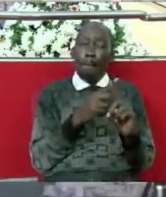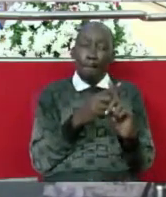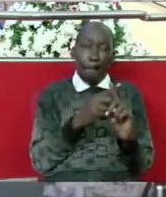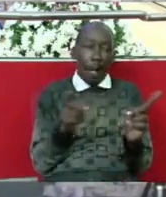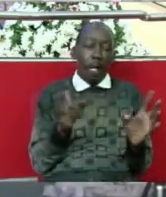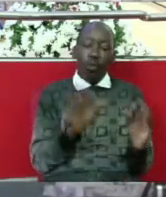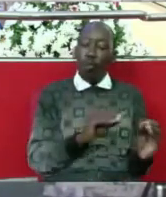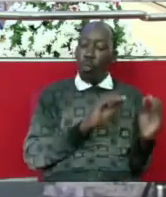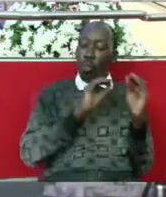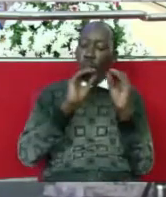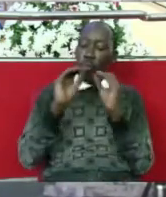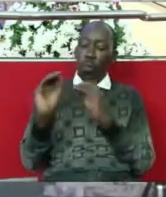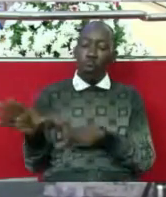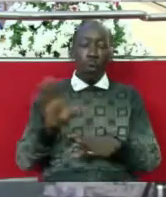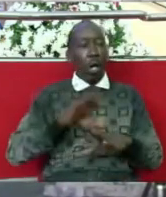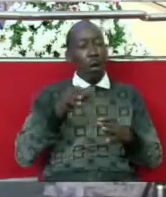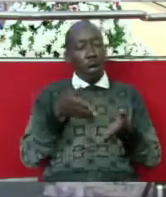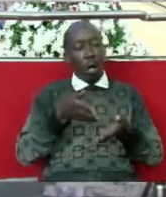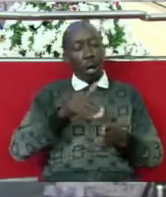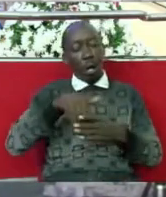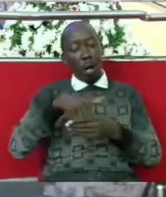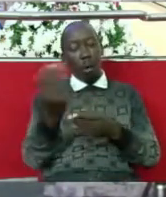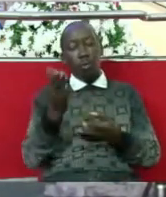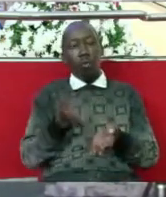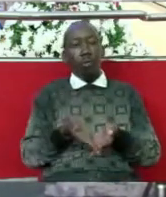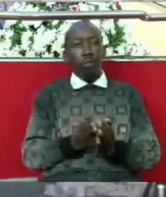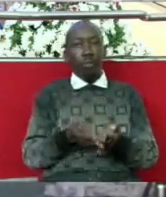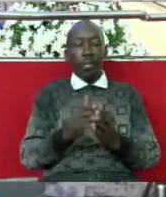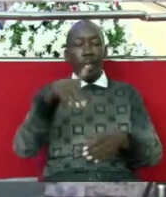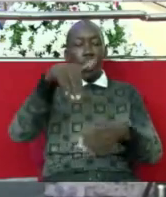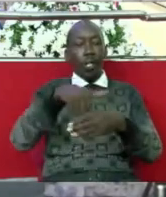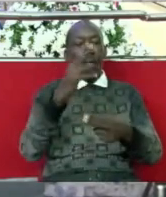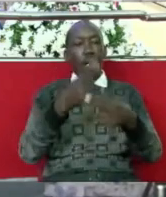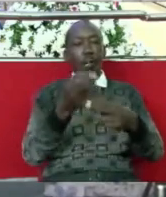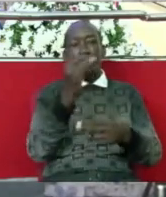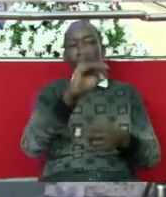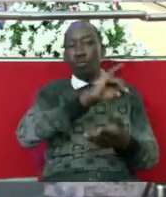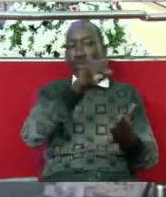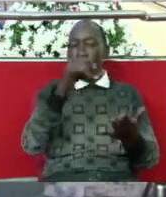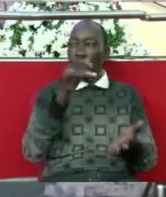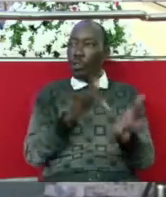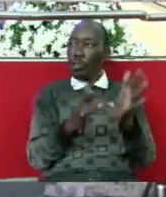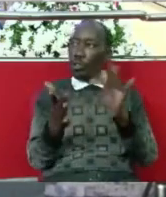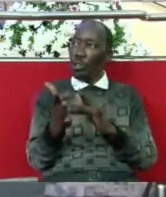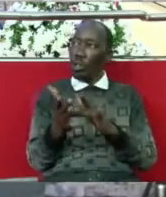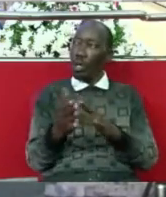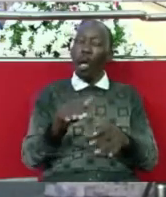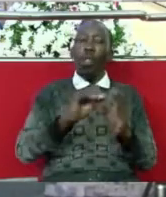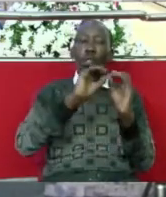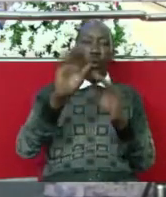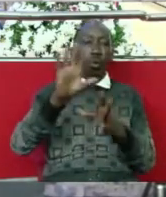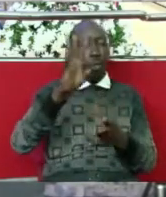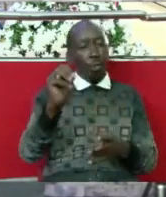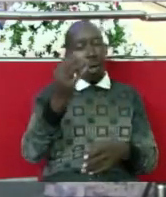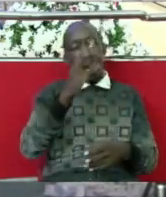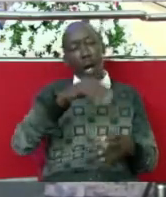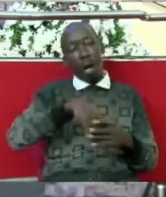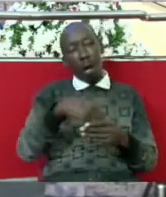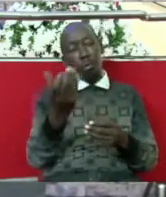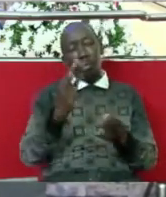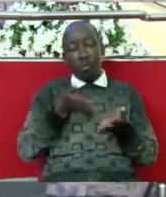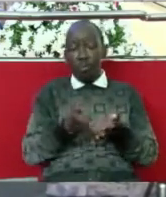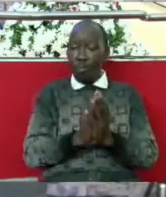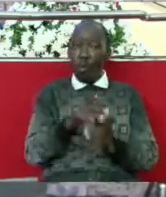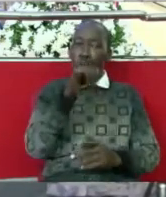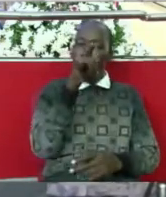out of the boat. Lakini murushe nje ya mashua. In the name of Jesus. Katika jina la Yesu. Throw them out of the boat. Murushe nje ya mashua yako.